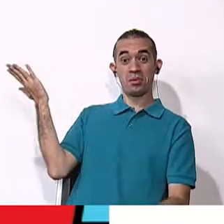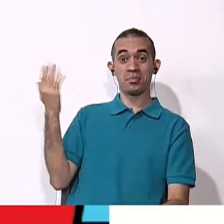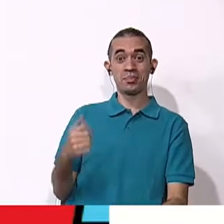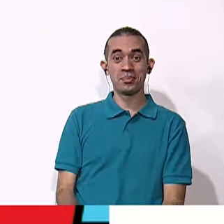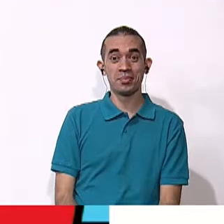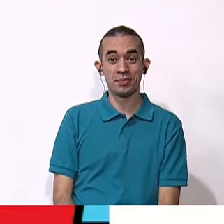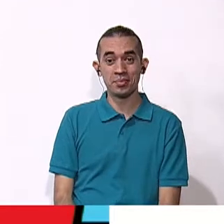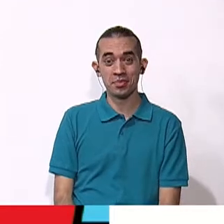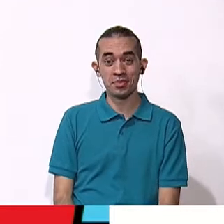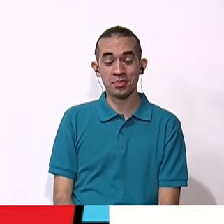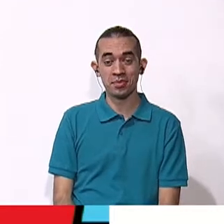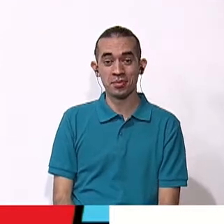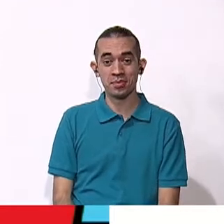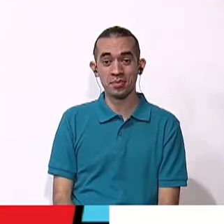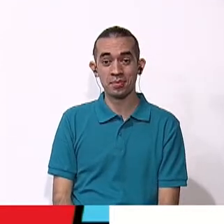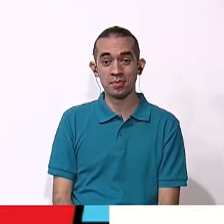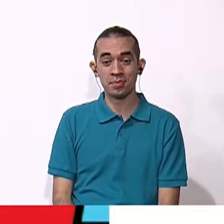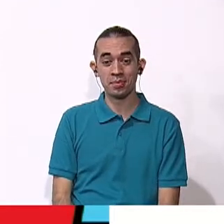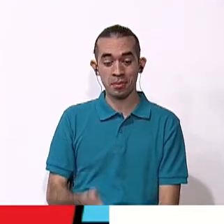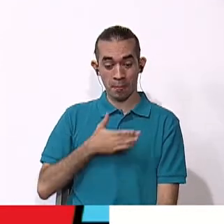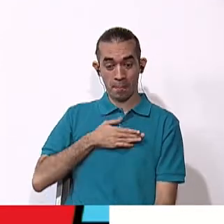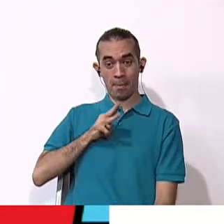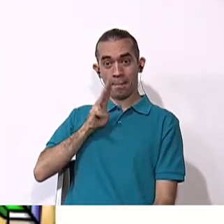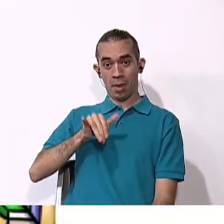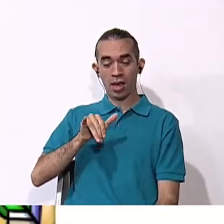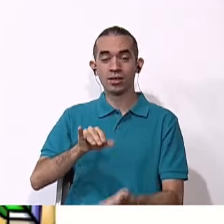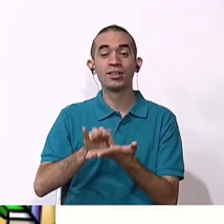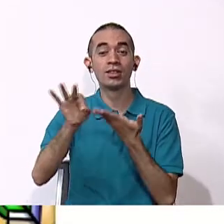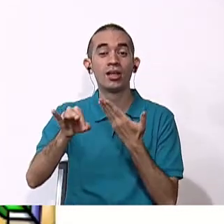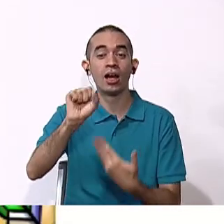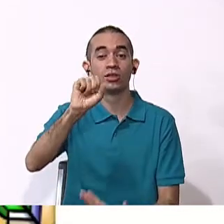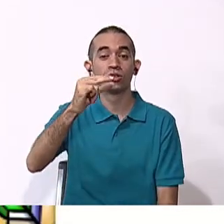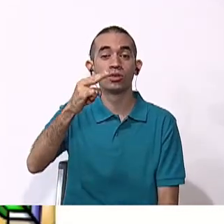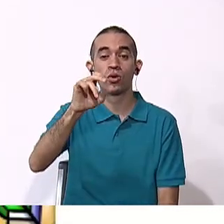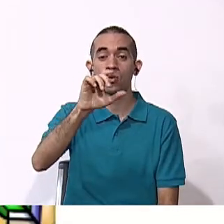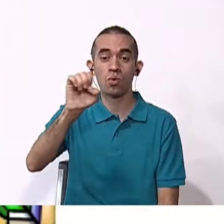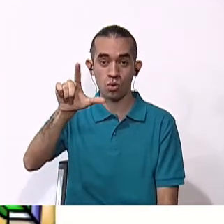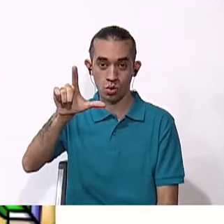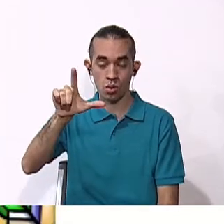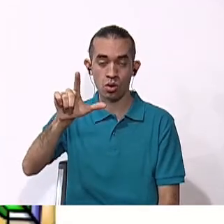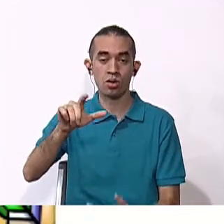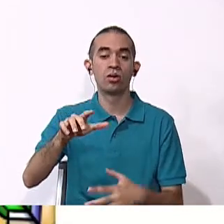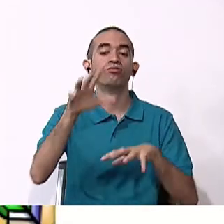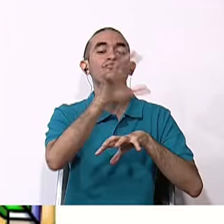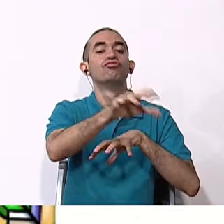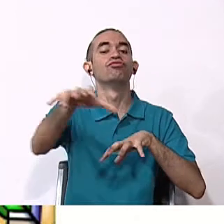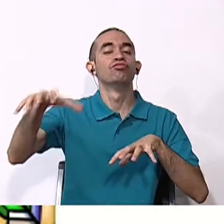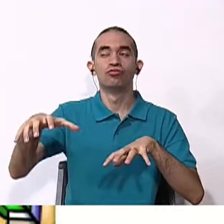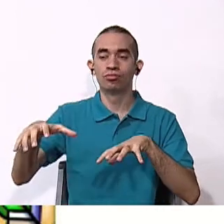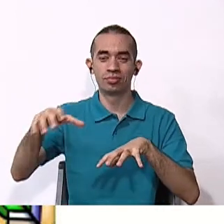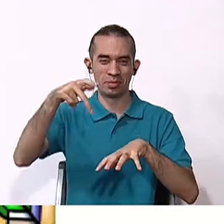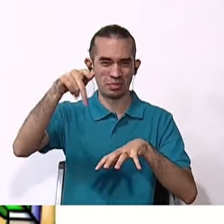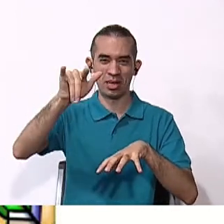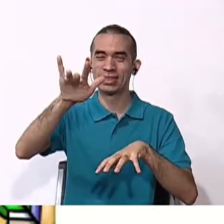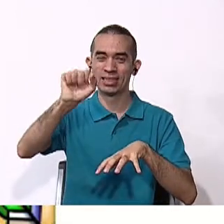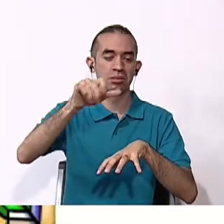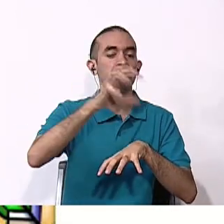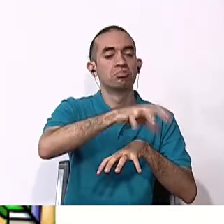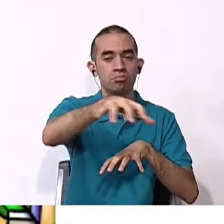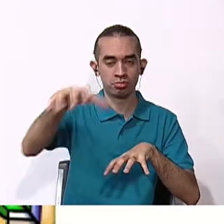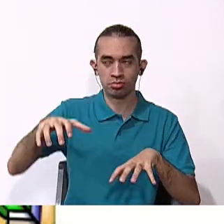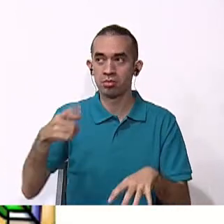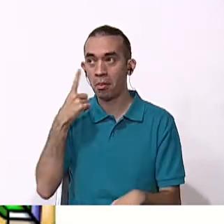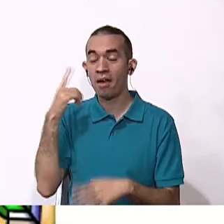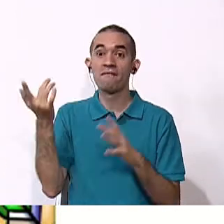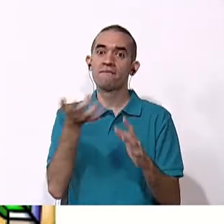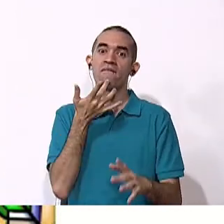Jack? Places in my school, very good. Oh, look, that's my favorite, Jack.